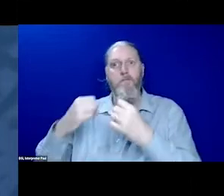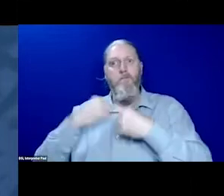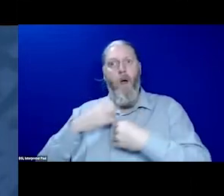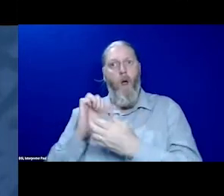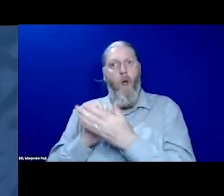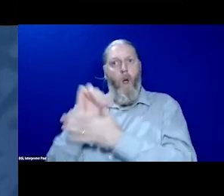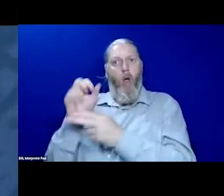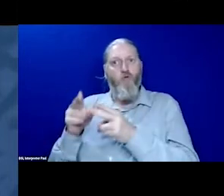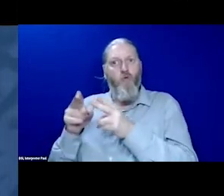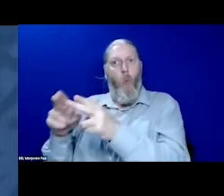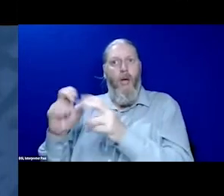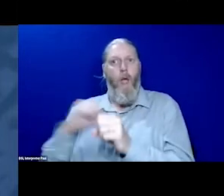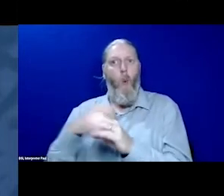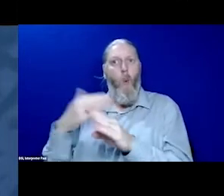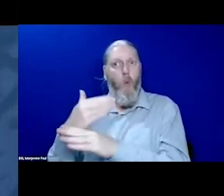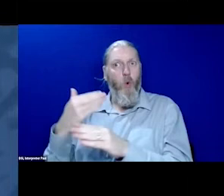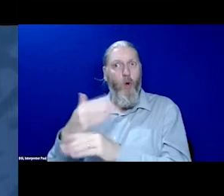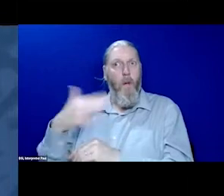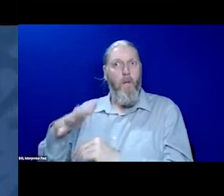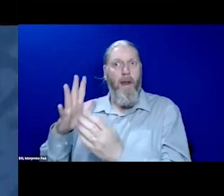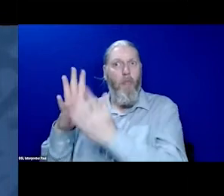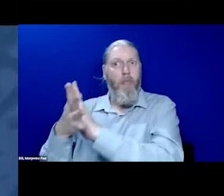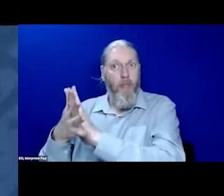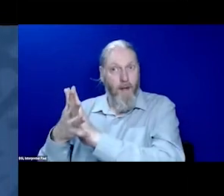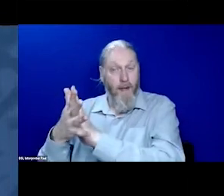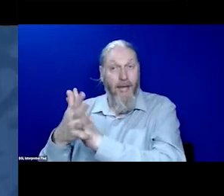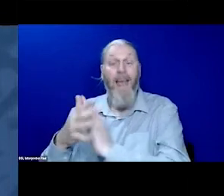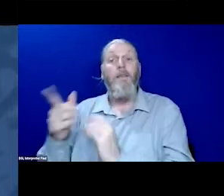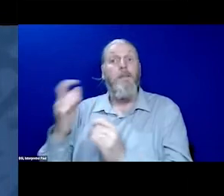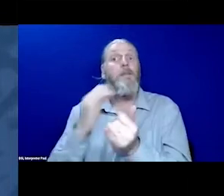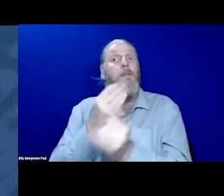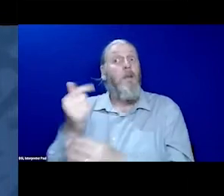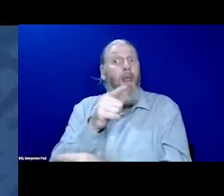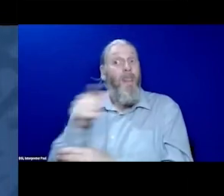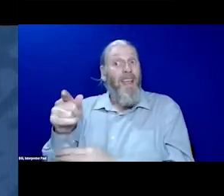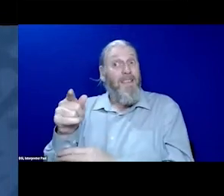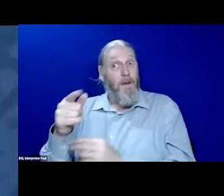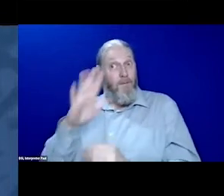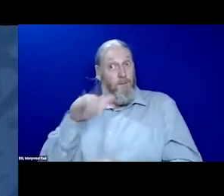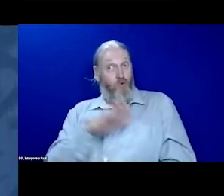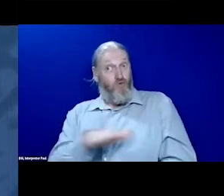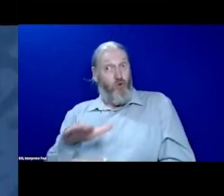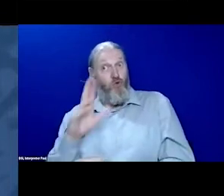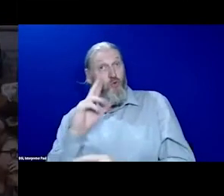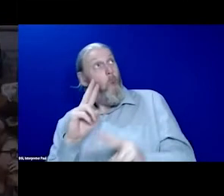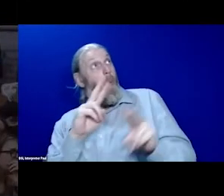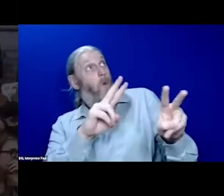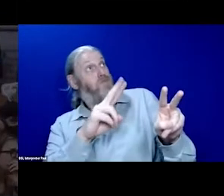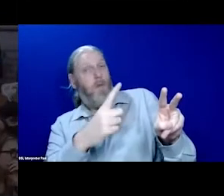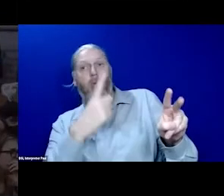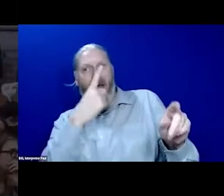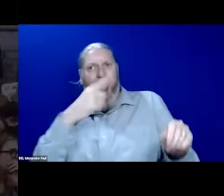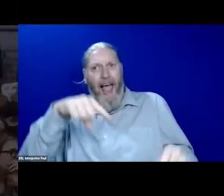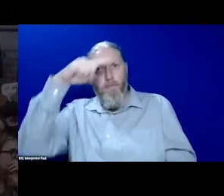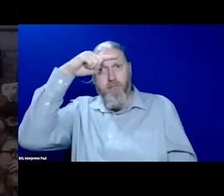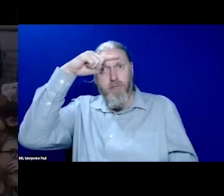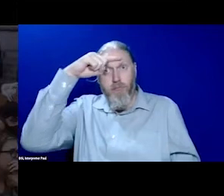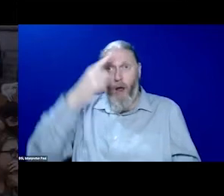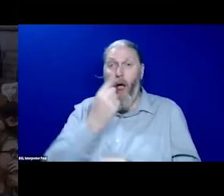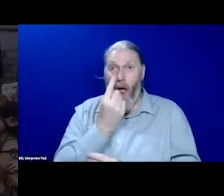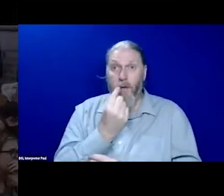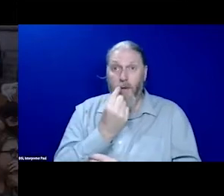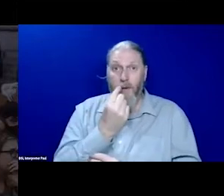threatened. And some of these constitute adverse childhood events and experiences. Next slide. But even on the right-hand side